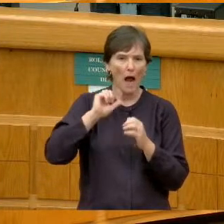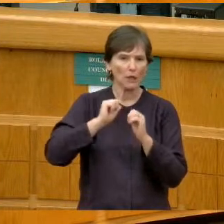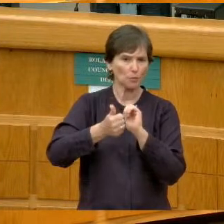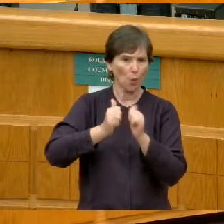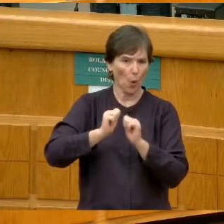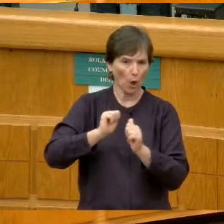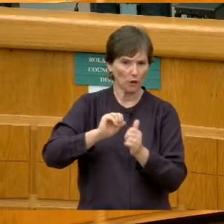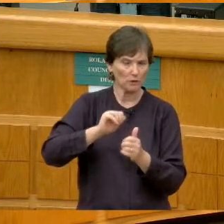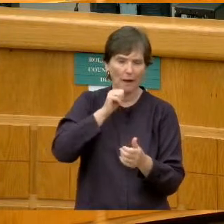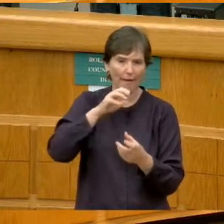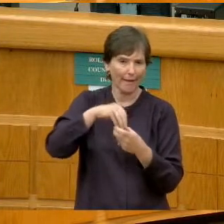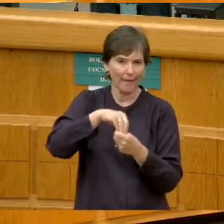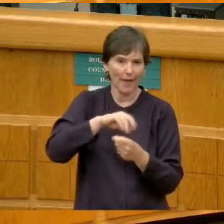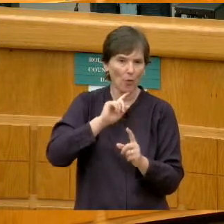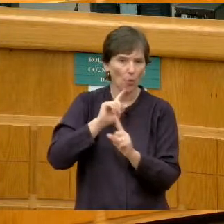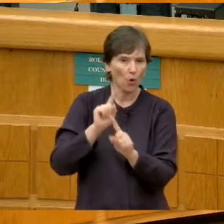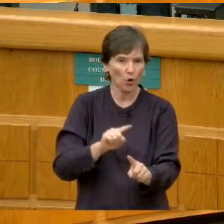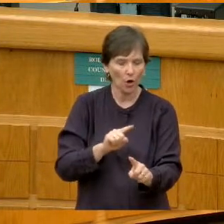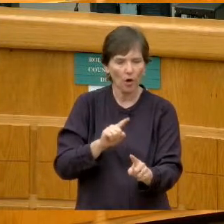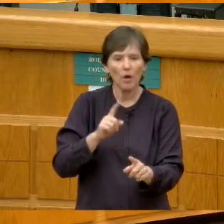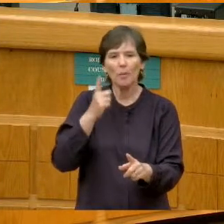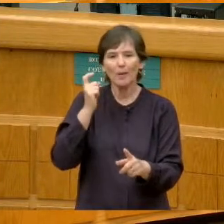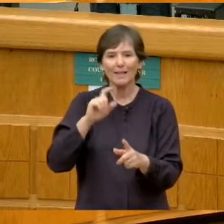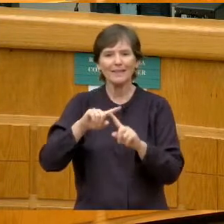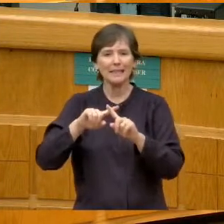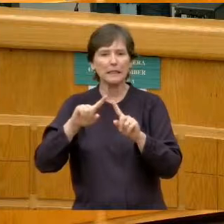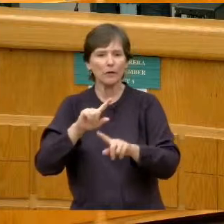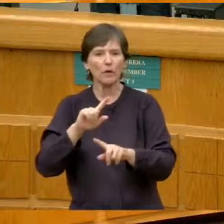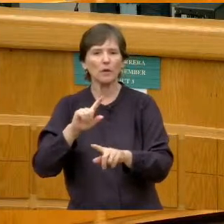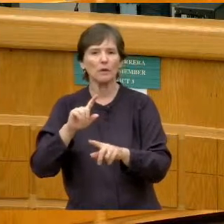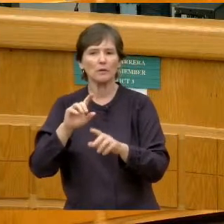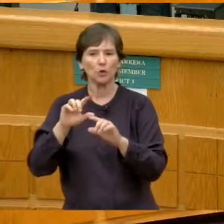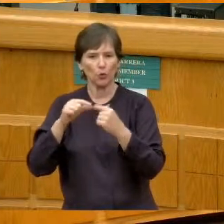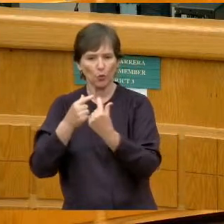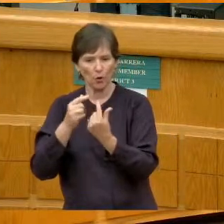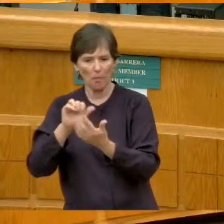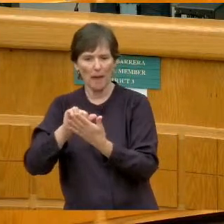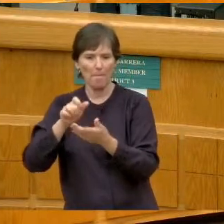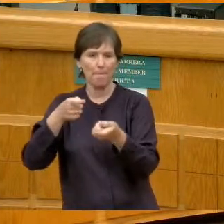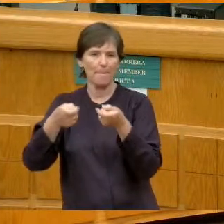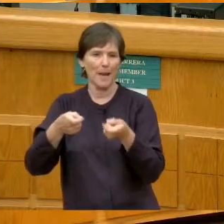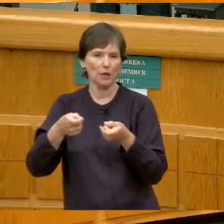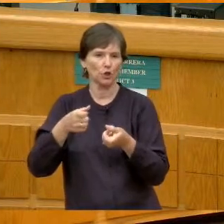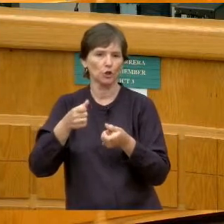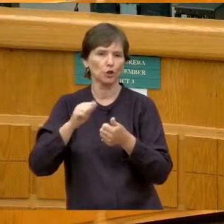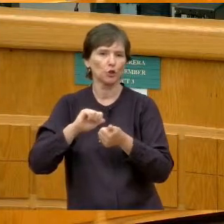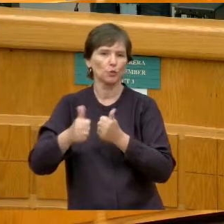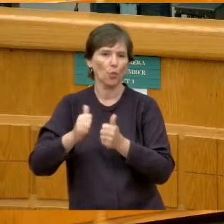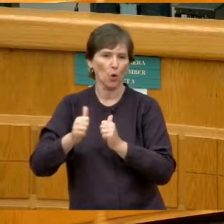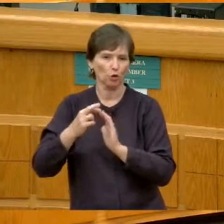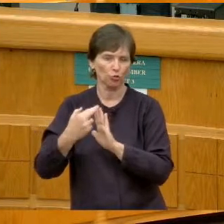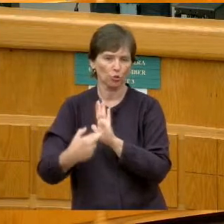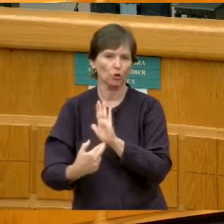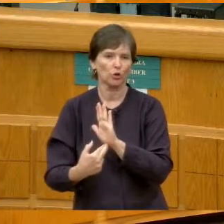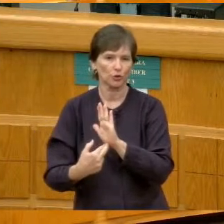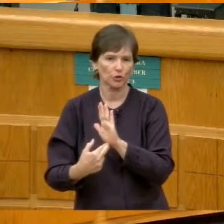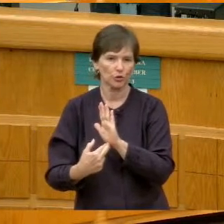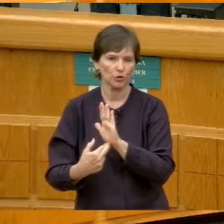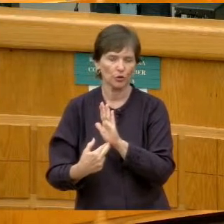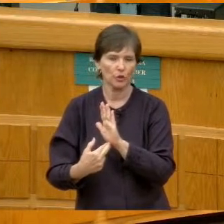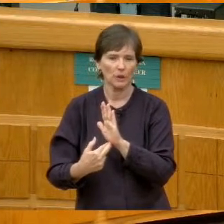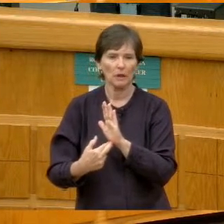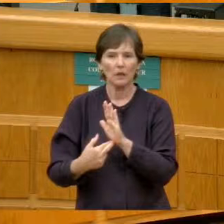like the ULI. They set rules on when you can start practicing, how long, and that type of thing. So many